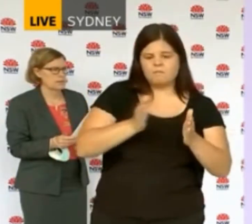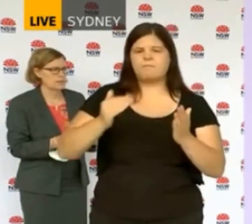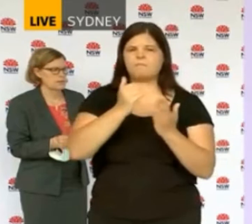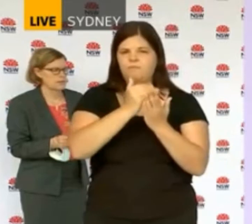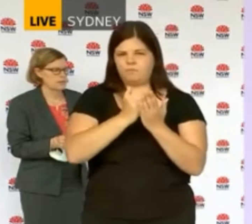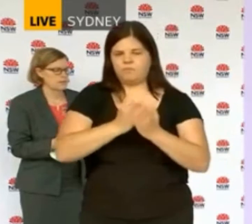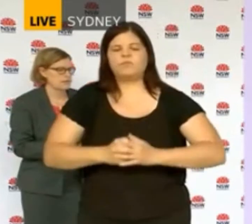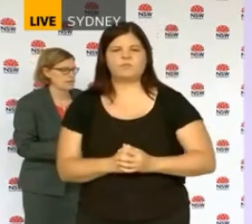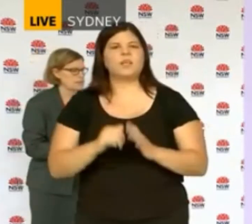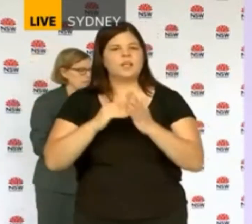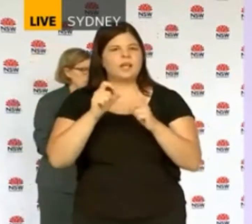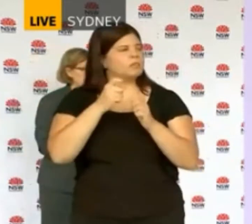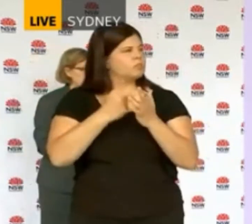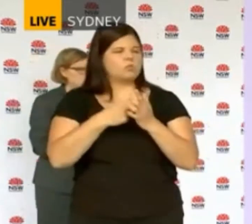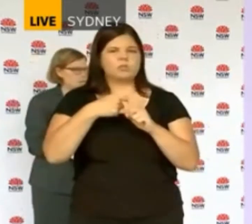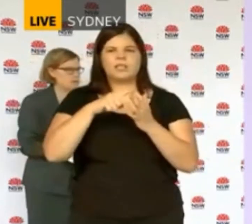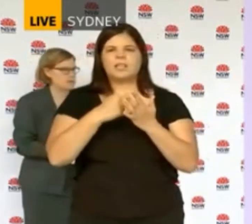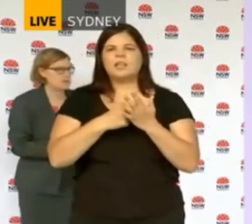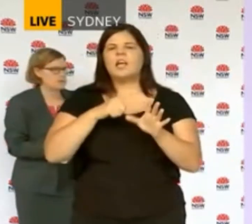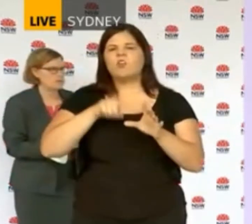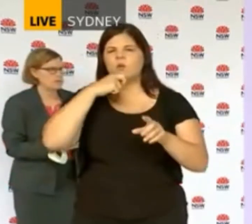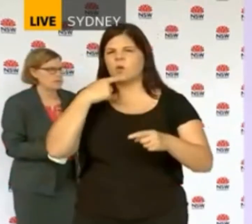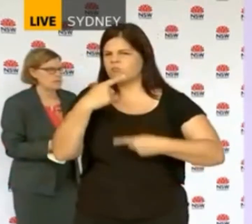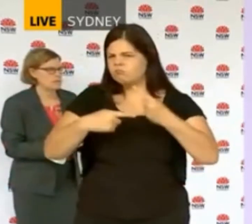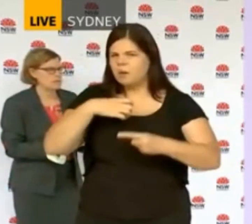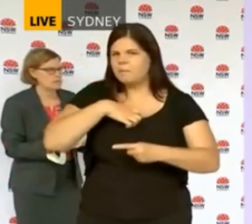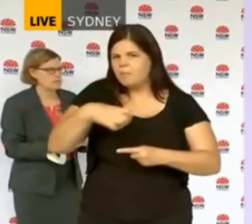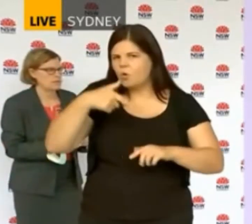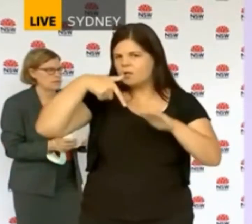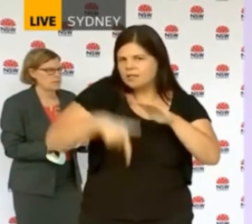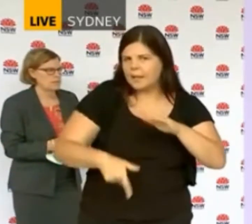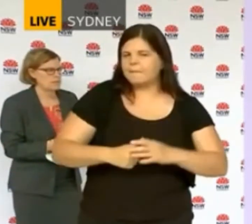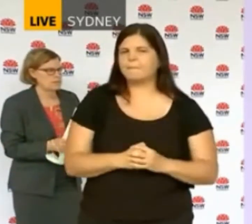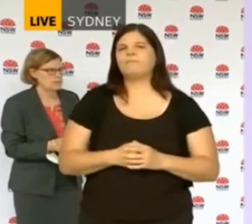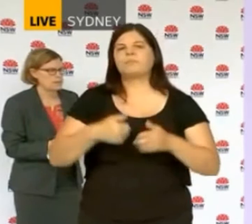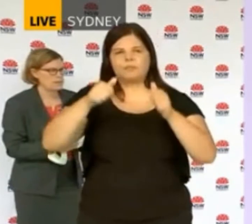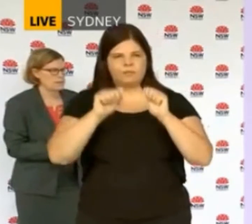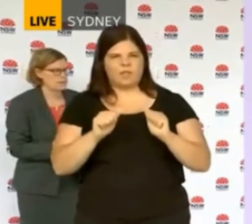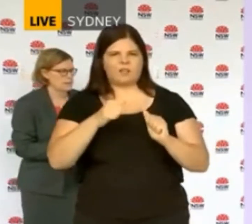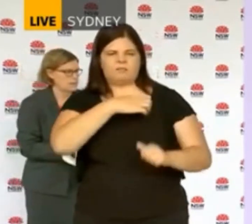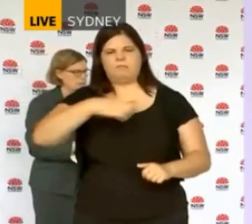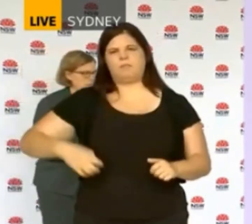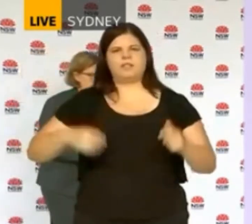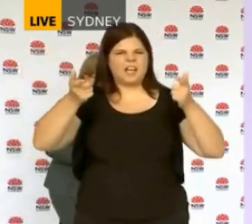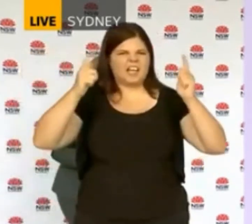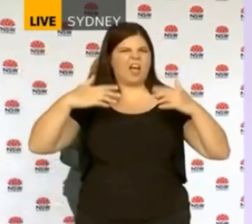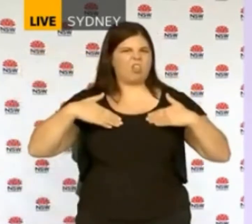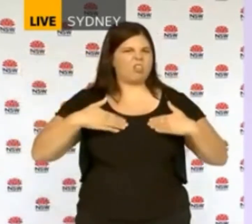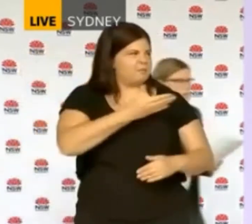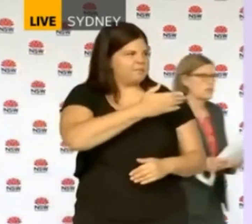health officials. With that, I'll ask Dr Kerry Chant to elaborate on those issues this morning, and after that go to Minister Brad Hazzard. Thank you.